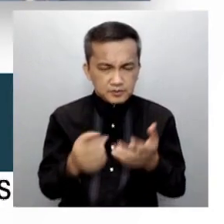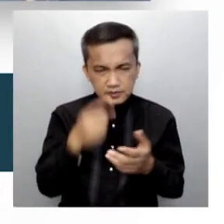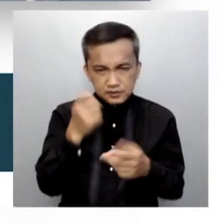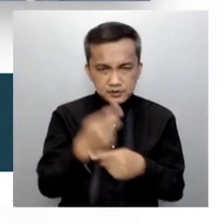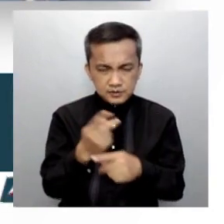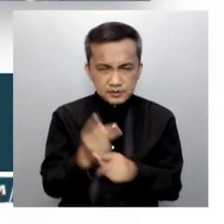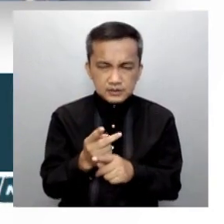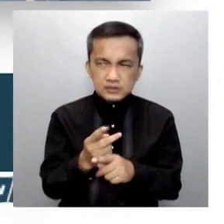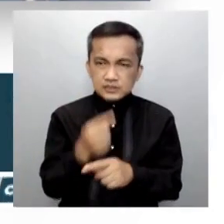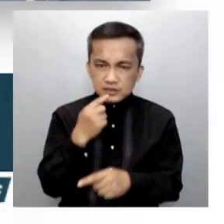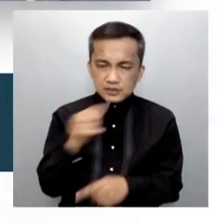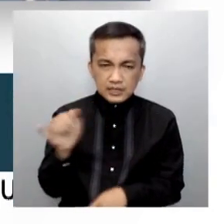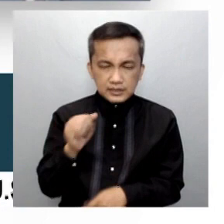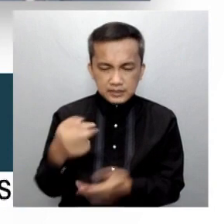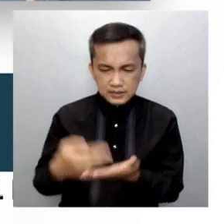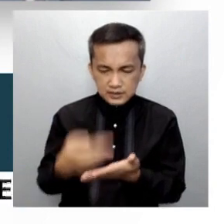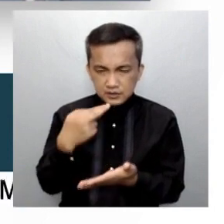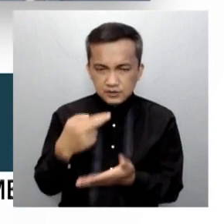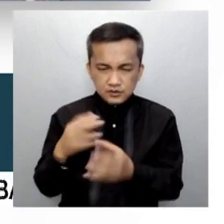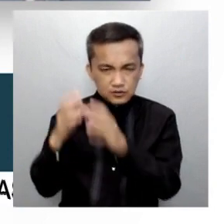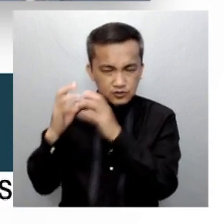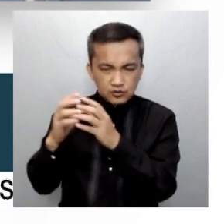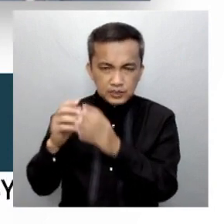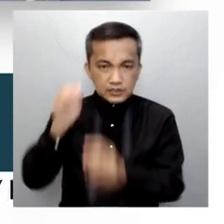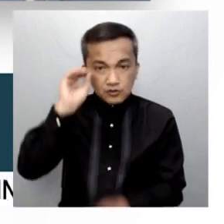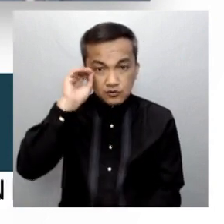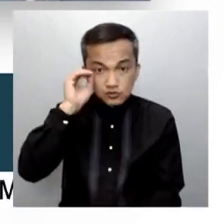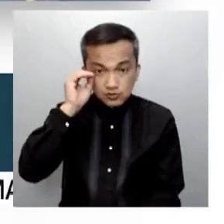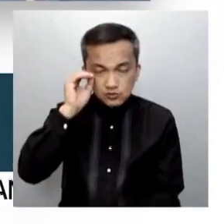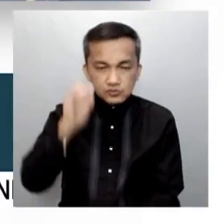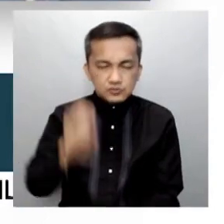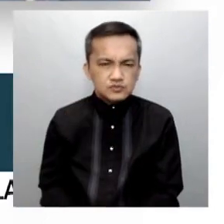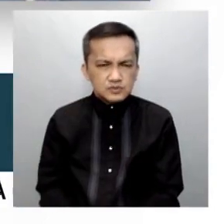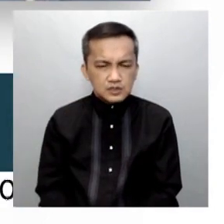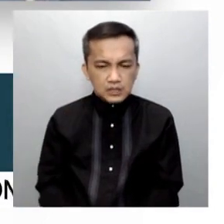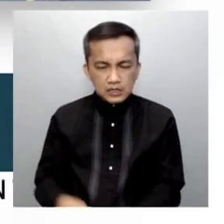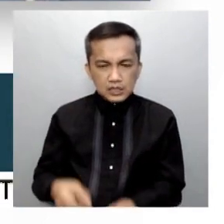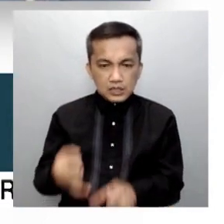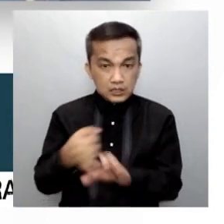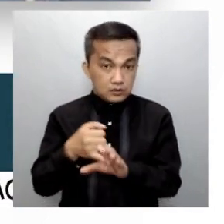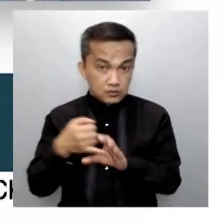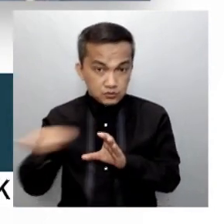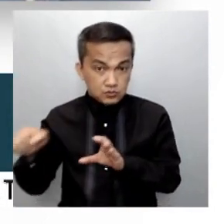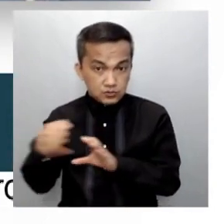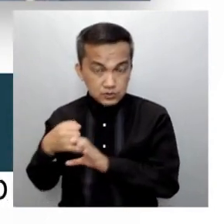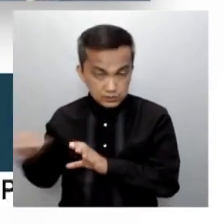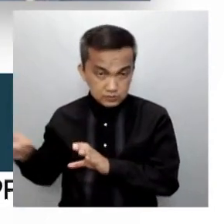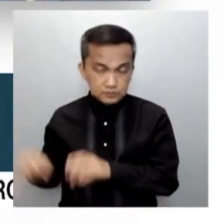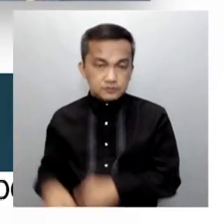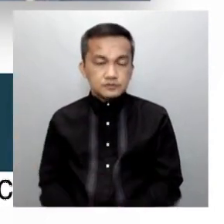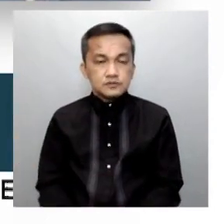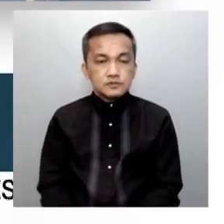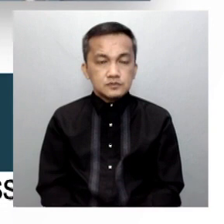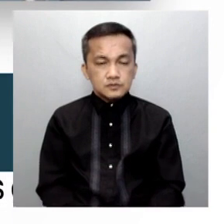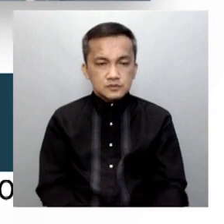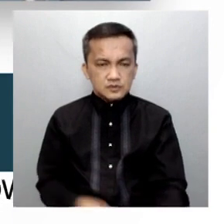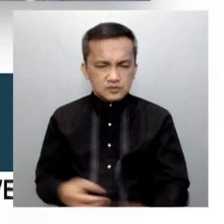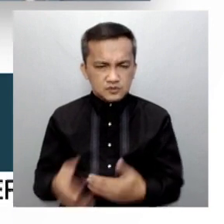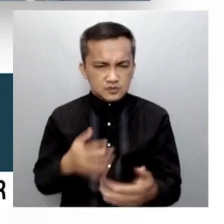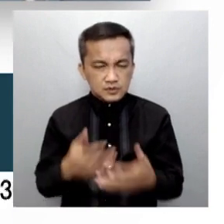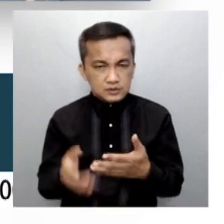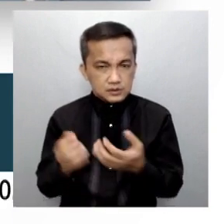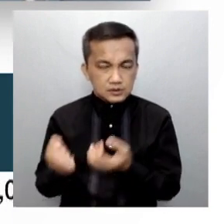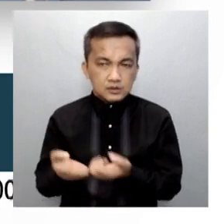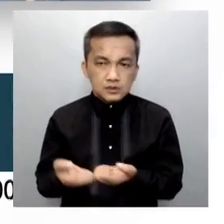rice, coconut, even onions, are excluded. The SME now can do even export